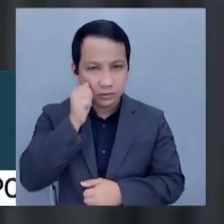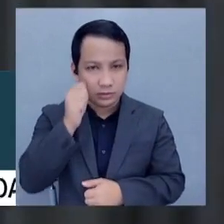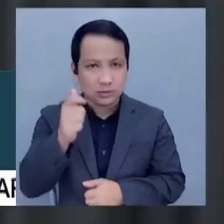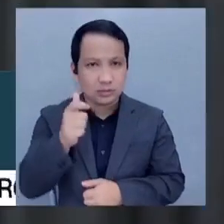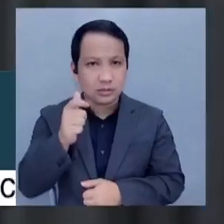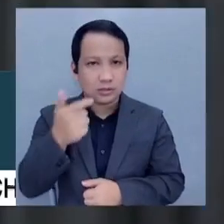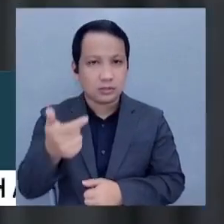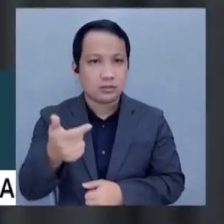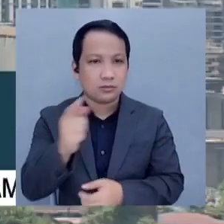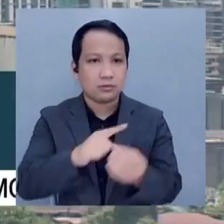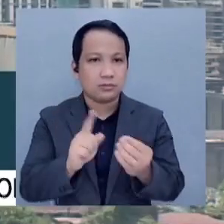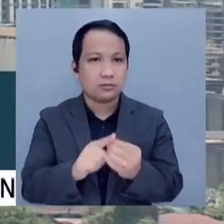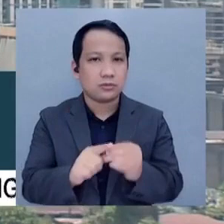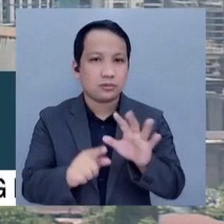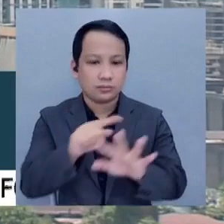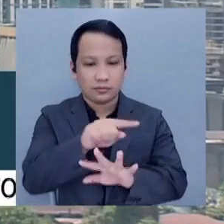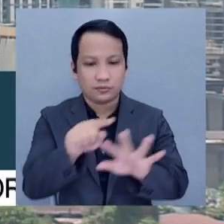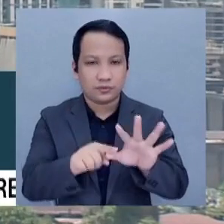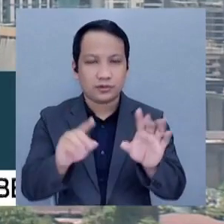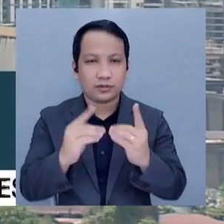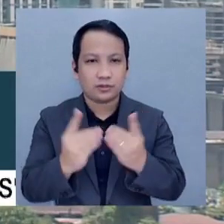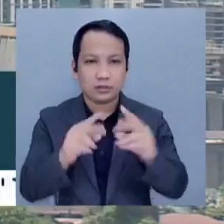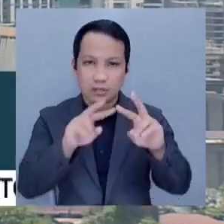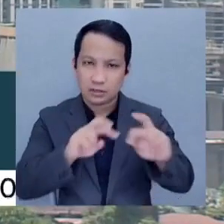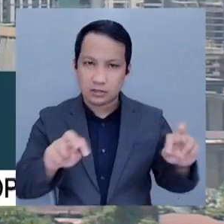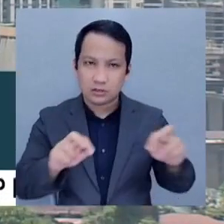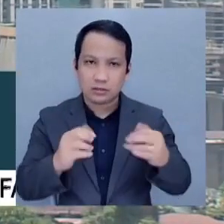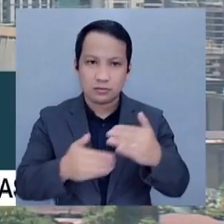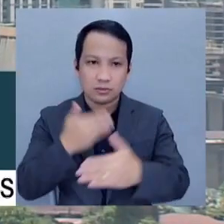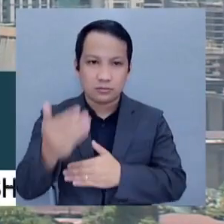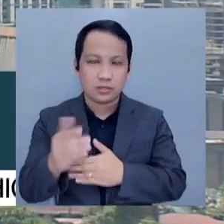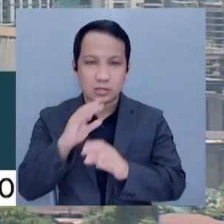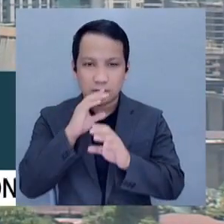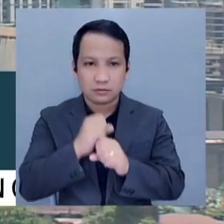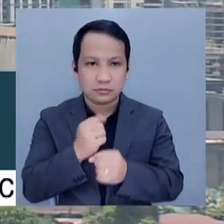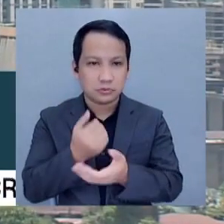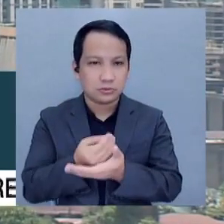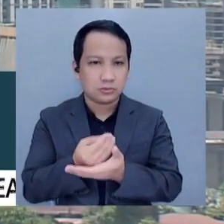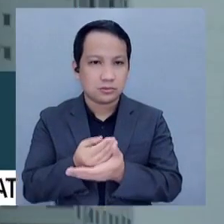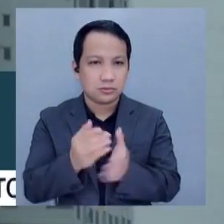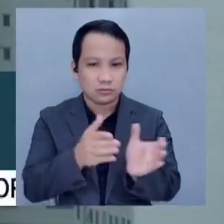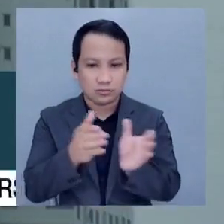fund spending will be considered for next year's confidential funds allocation.